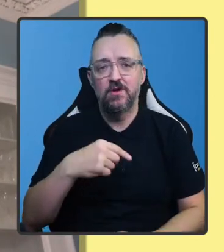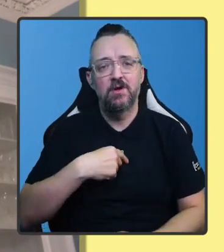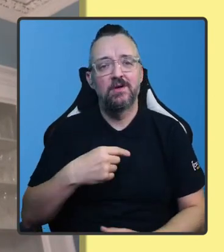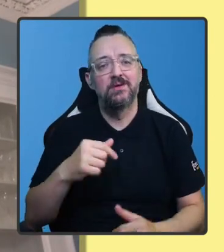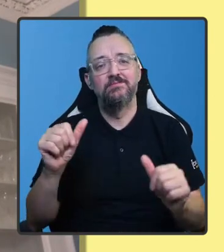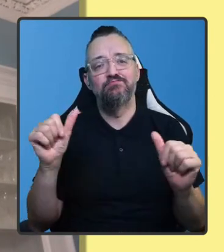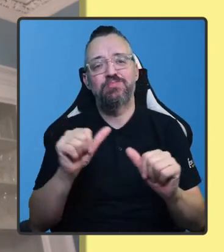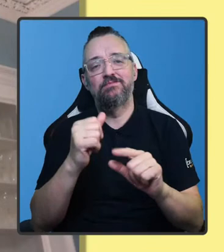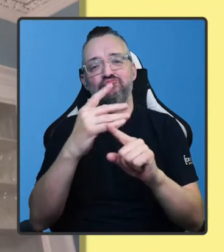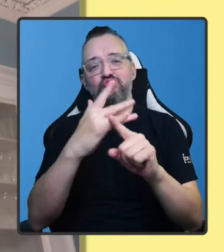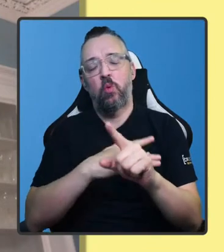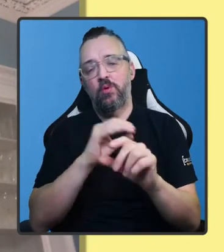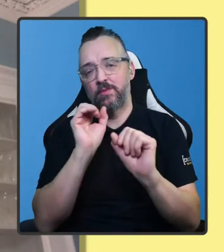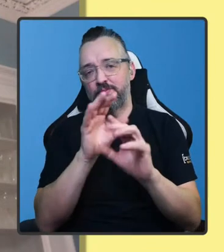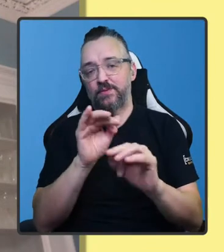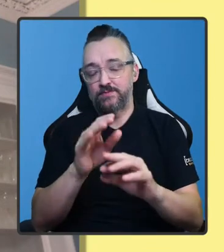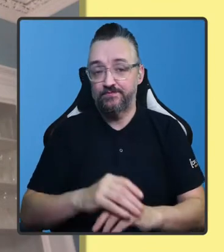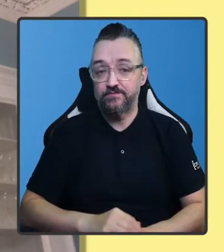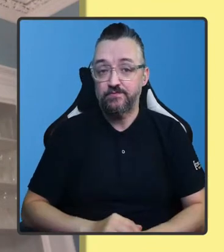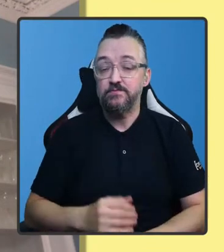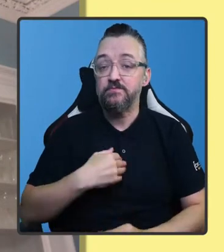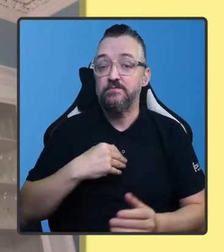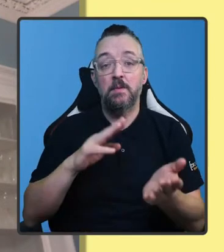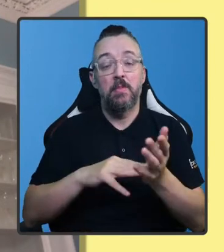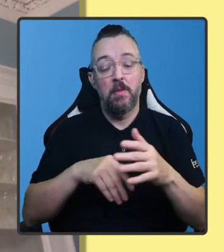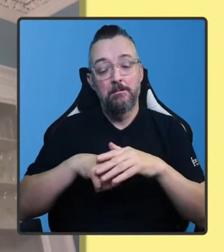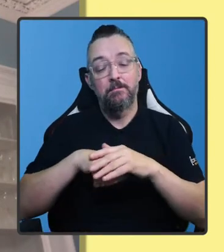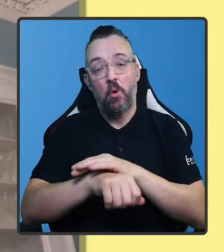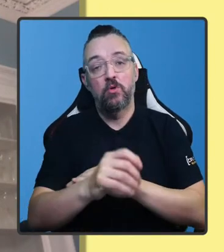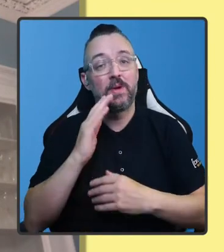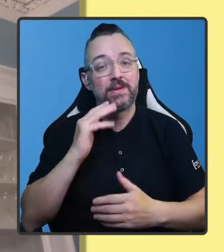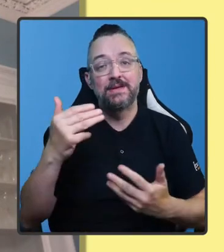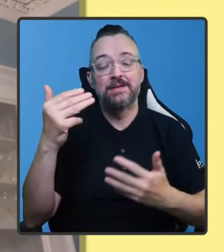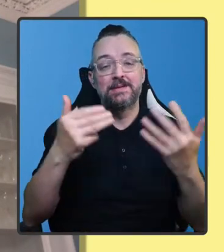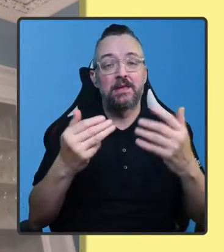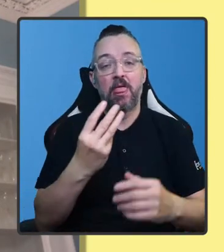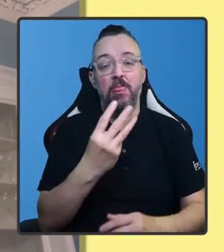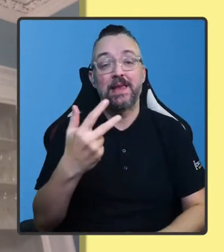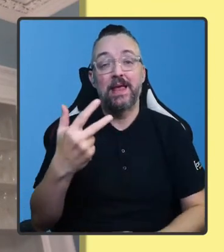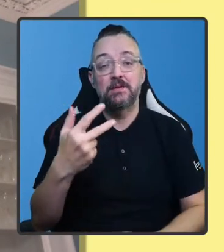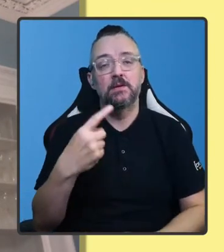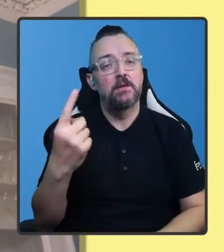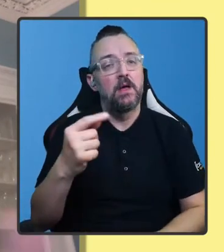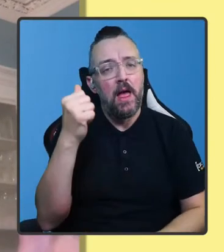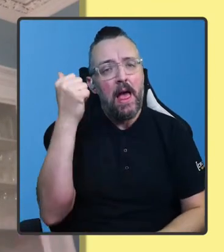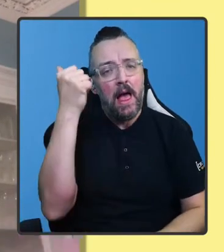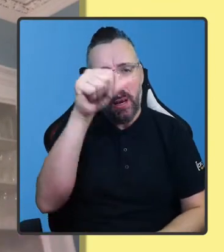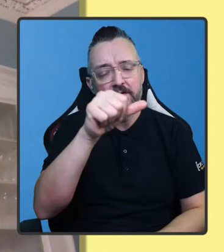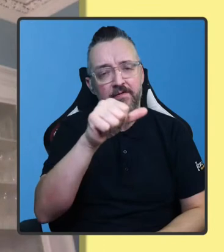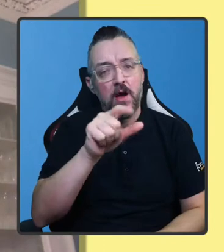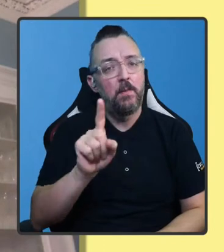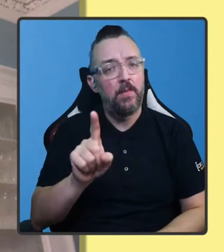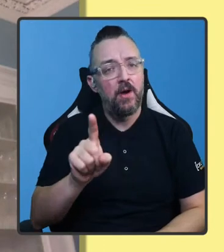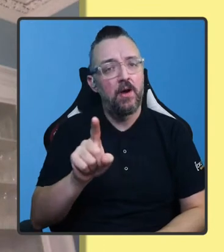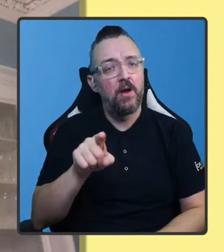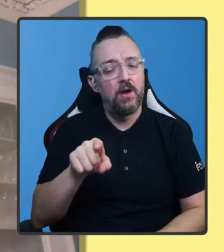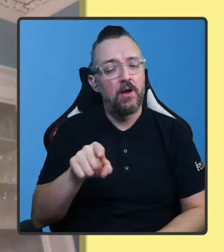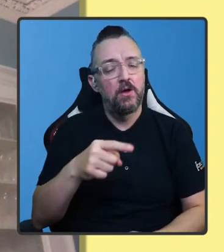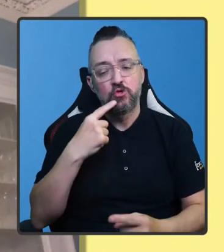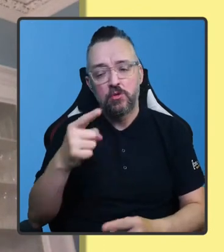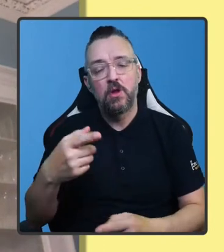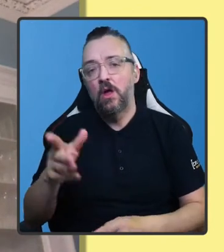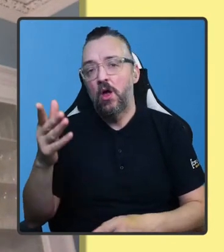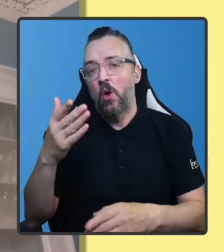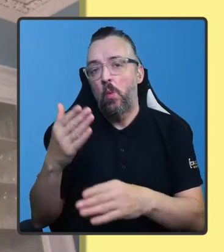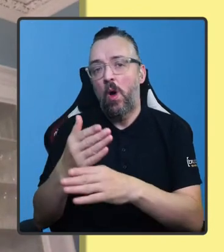of all. My mother was born in 1938. She was clever, but she was encouraged to take a job as a